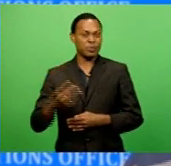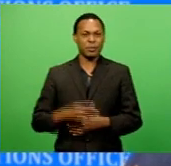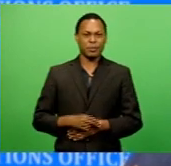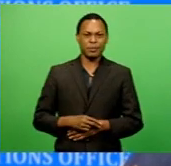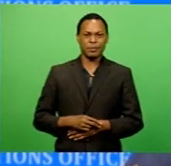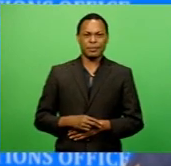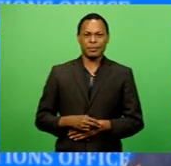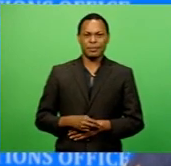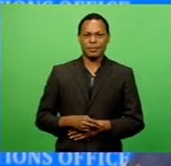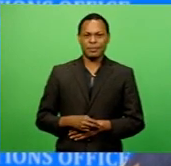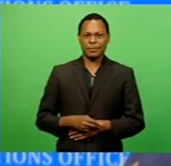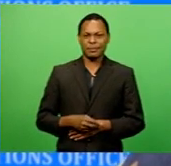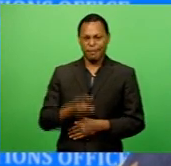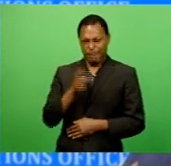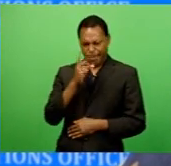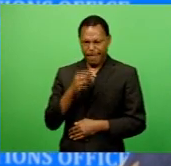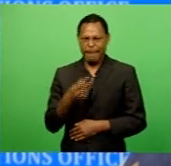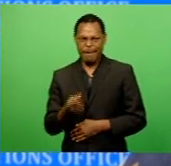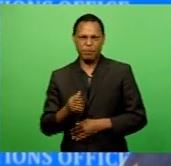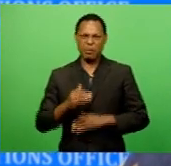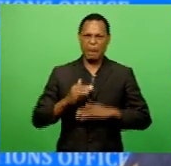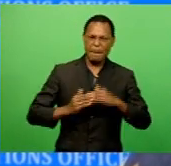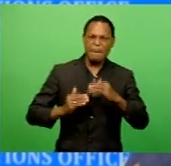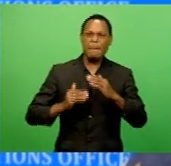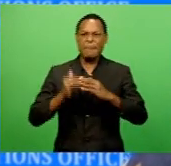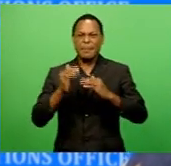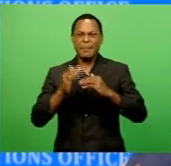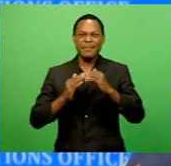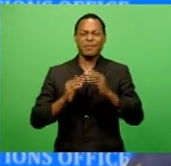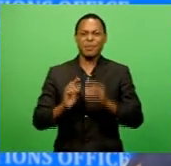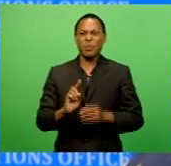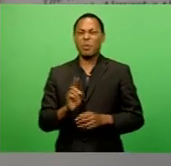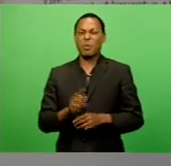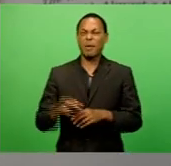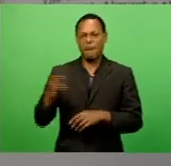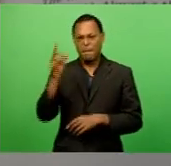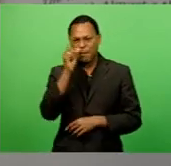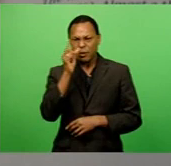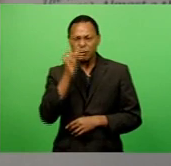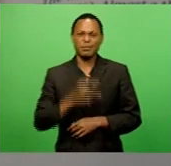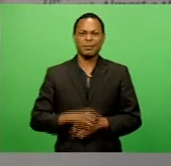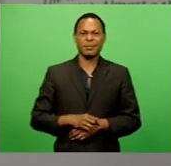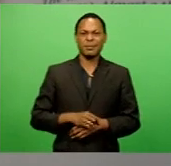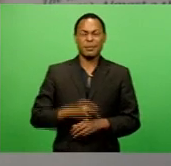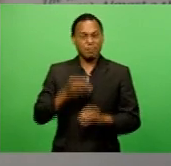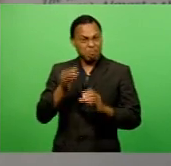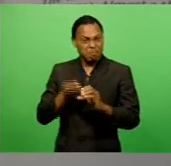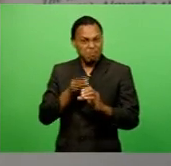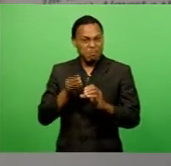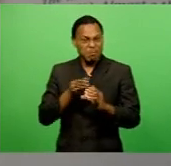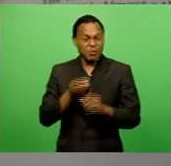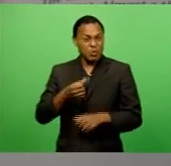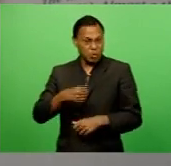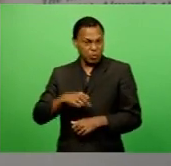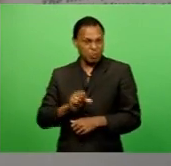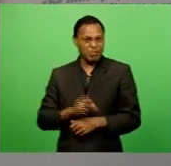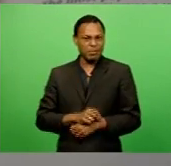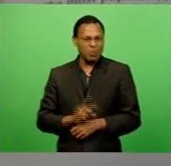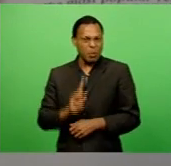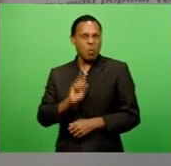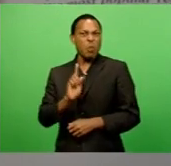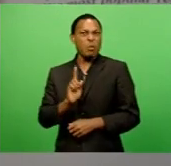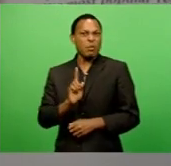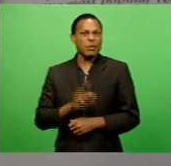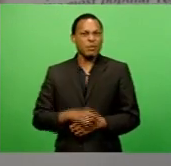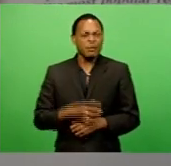to build capacity for all Fijian social media users to be able to point out